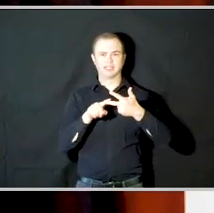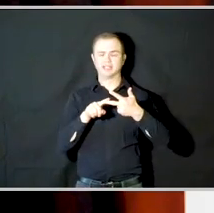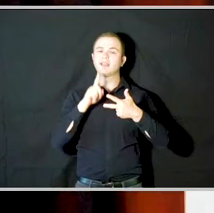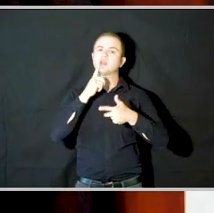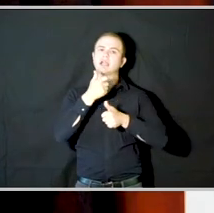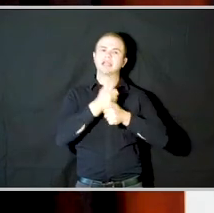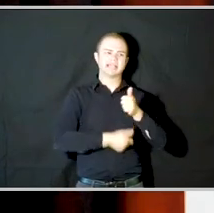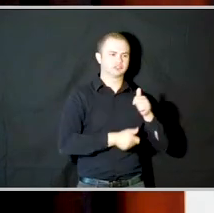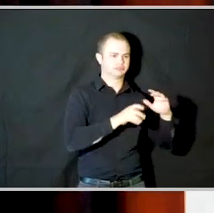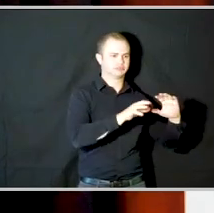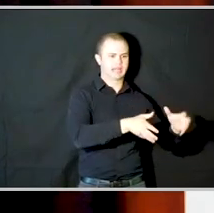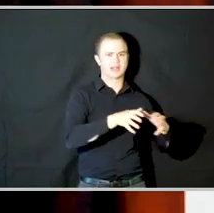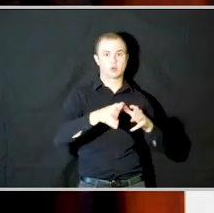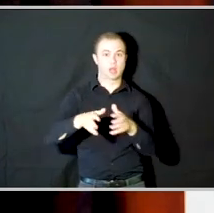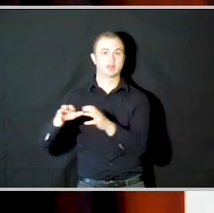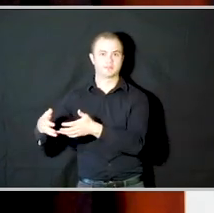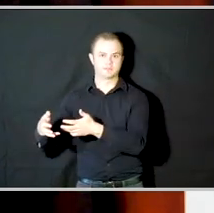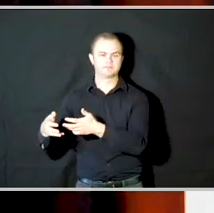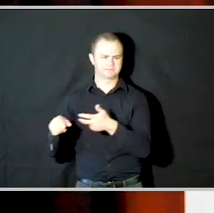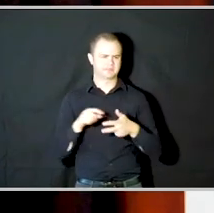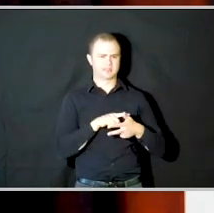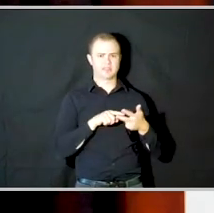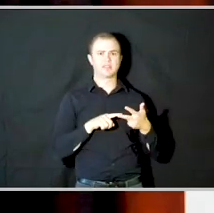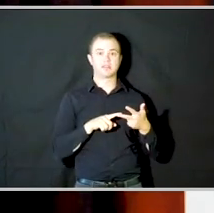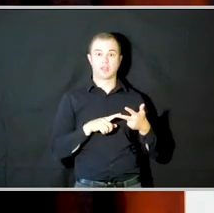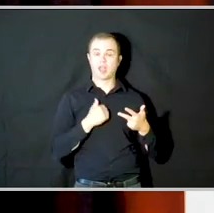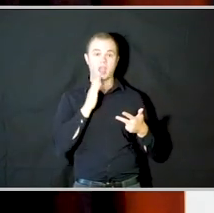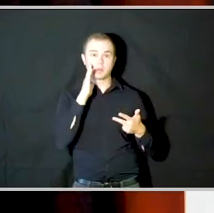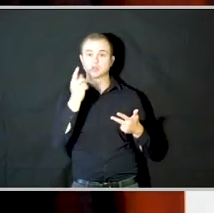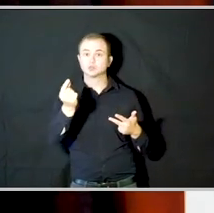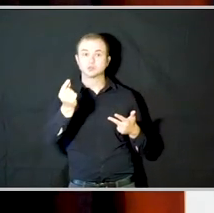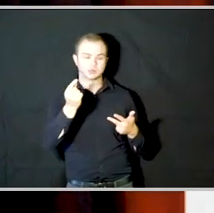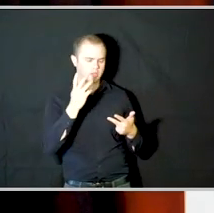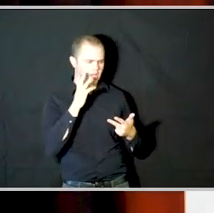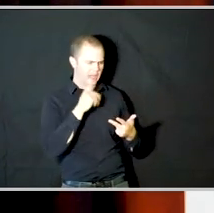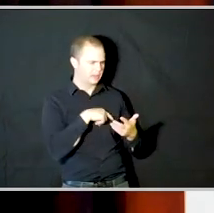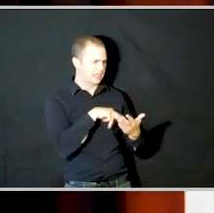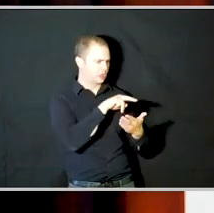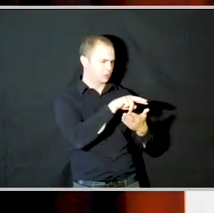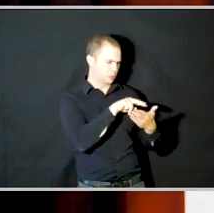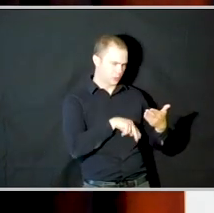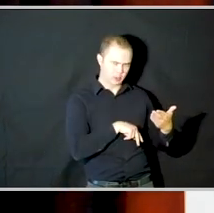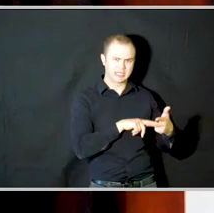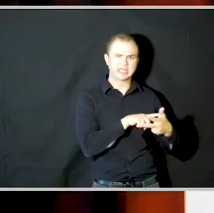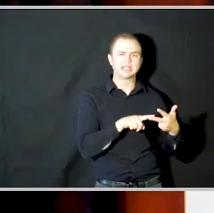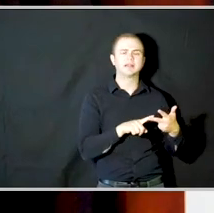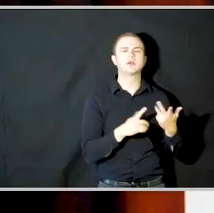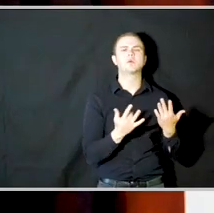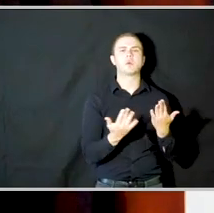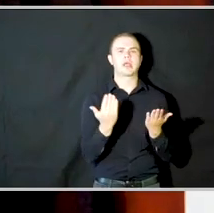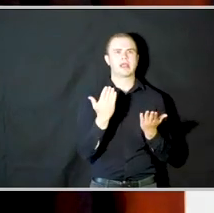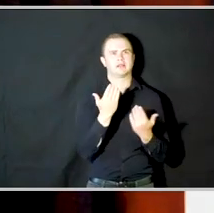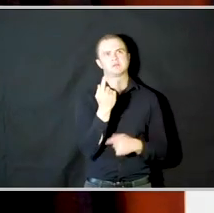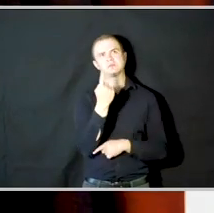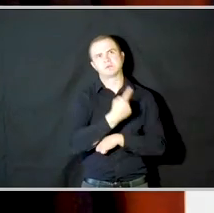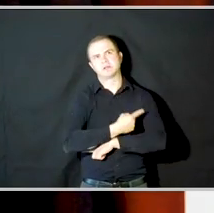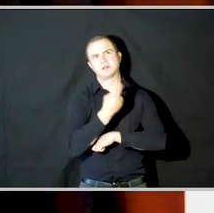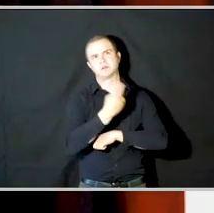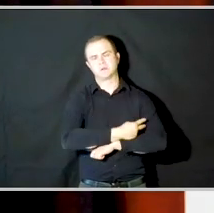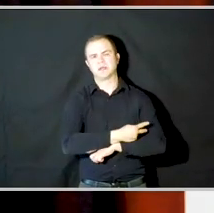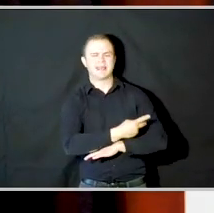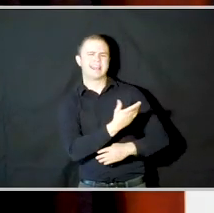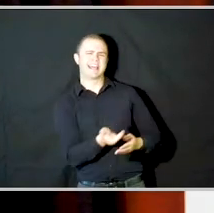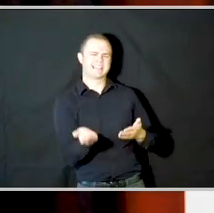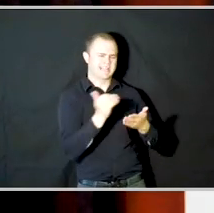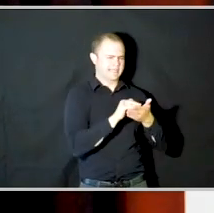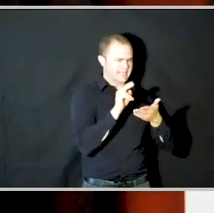of these categories, I would read them, and then I'd wait a day or two and then reassess them again. And